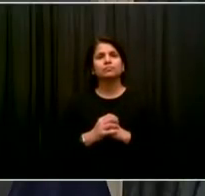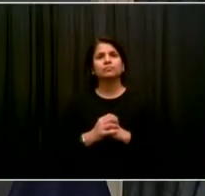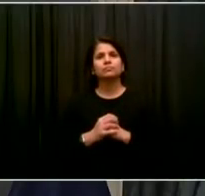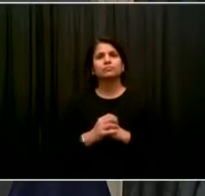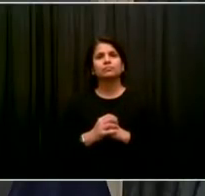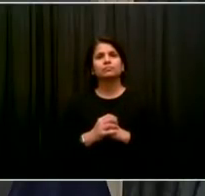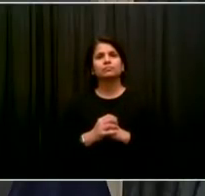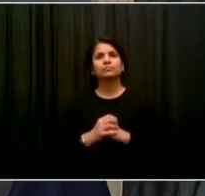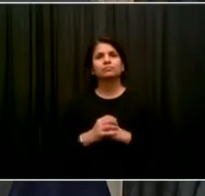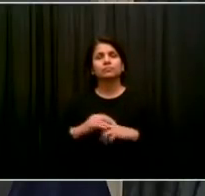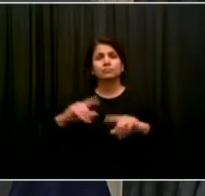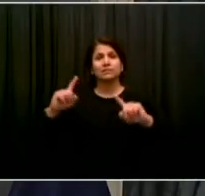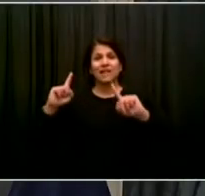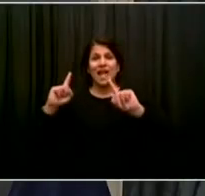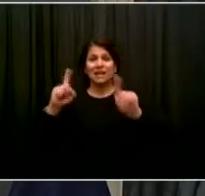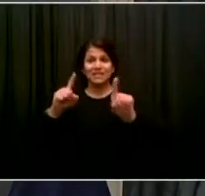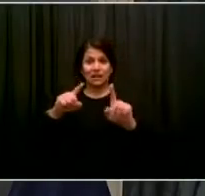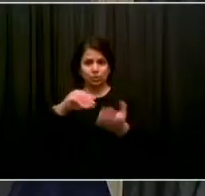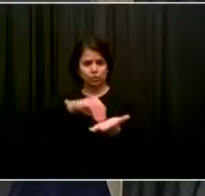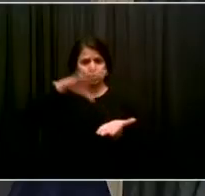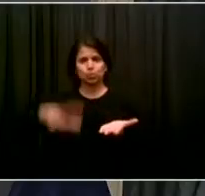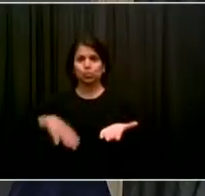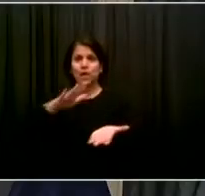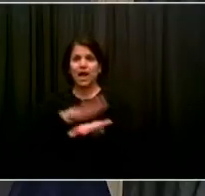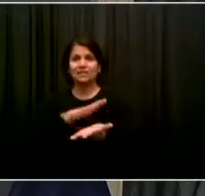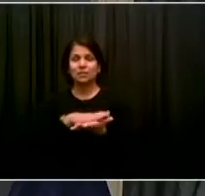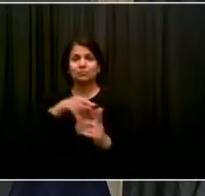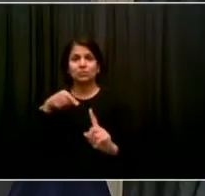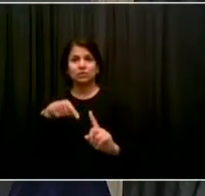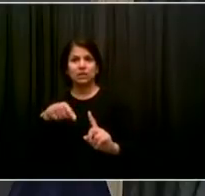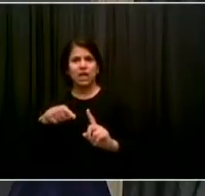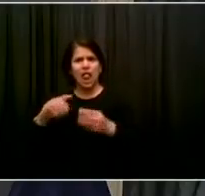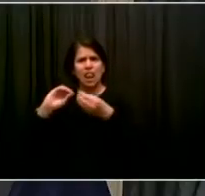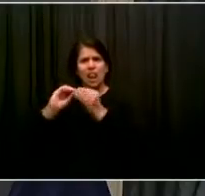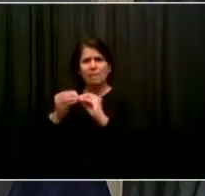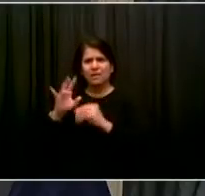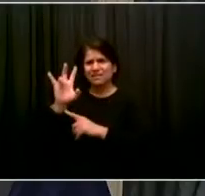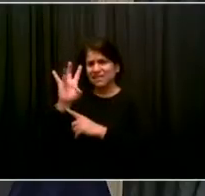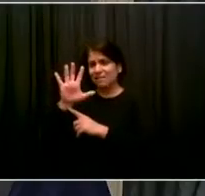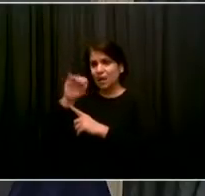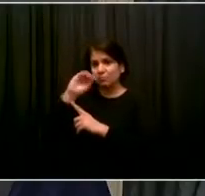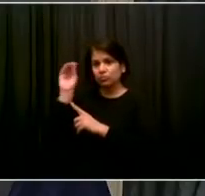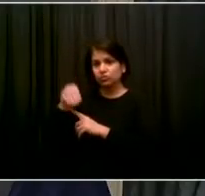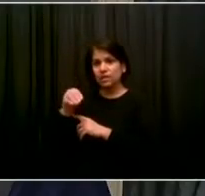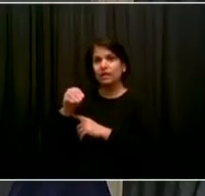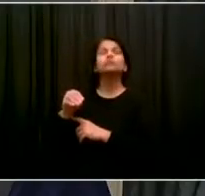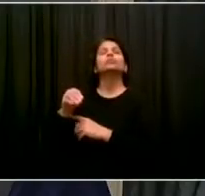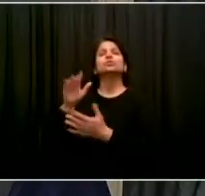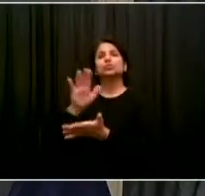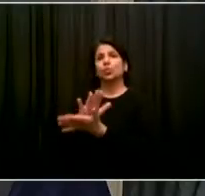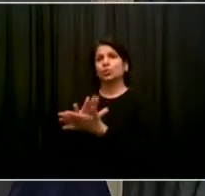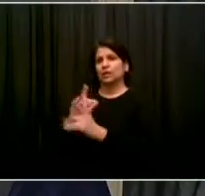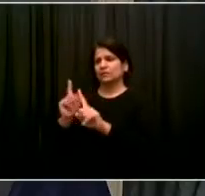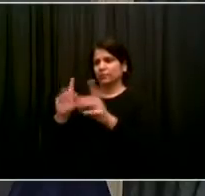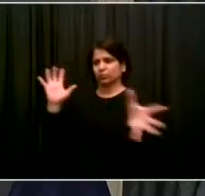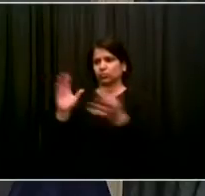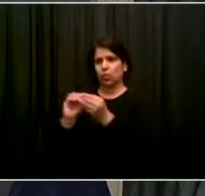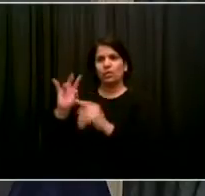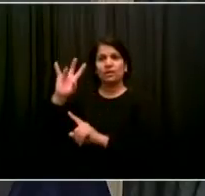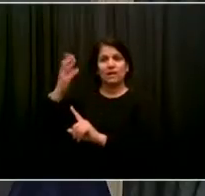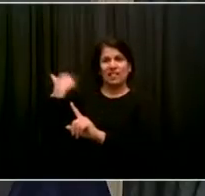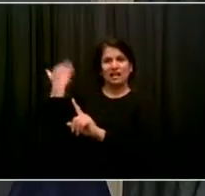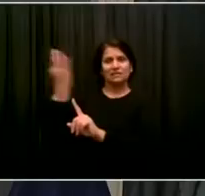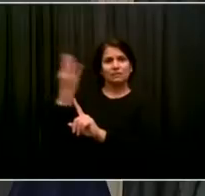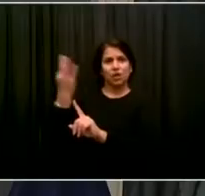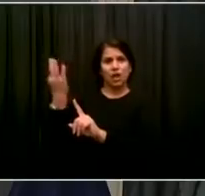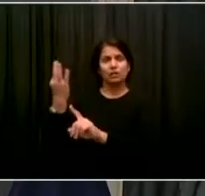the most recent figure was 75% school attendance on Friday, and that suggests that about 200,000